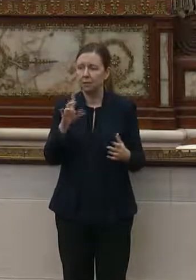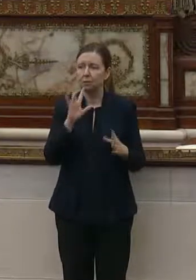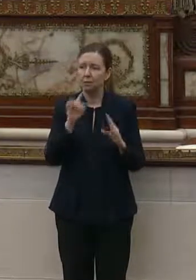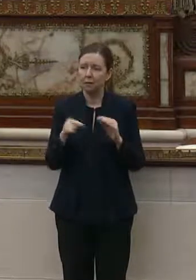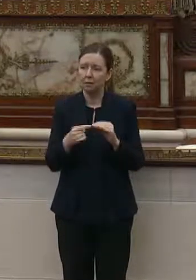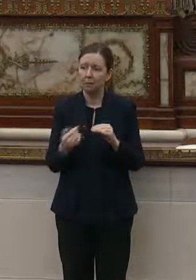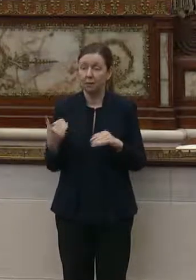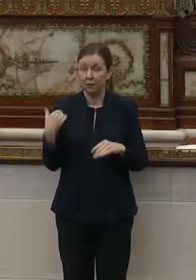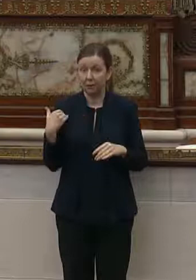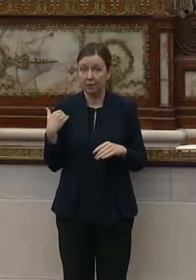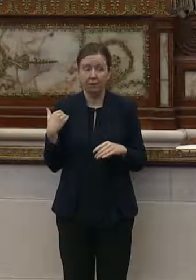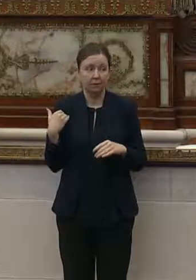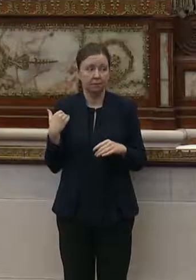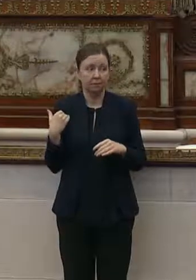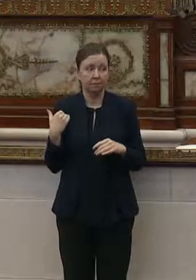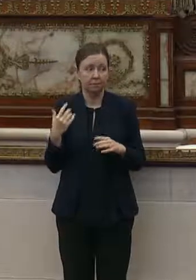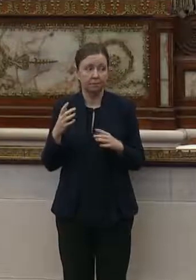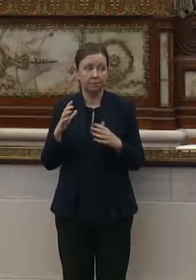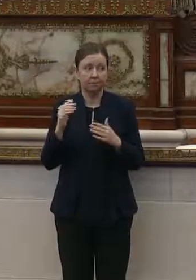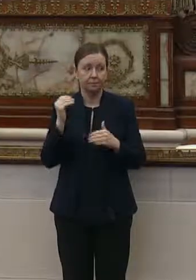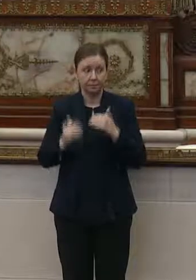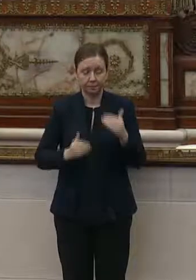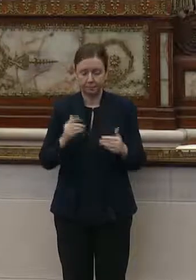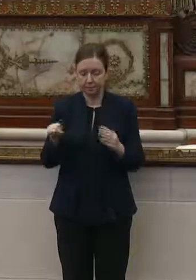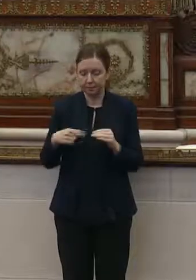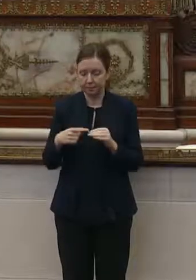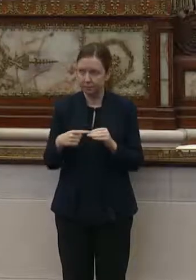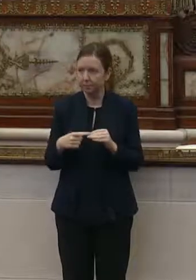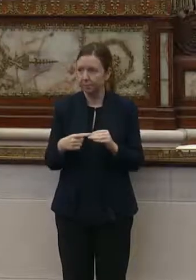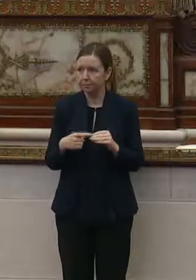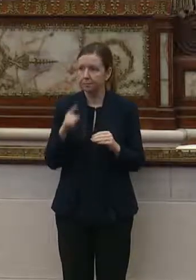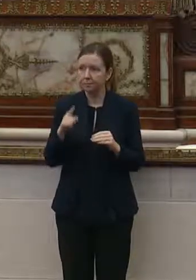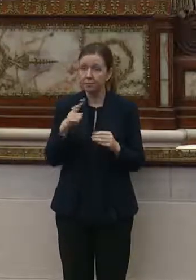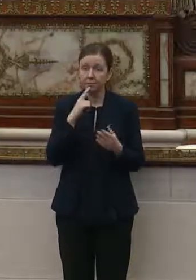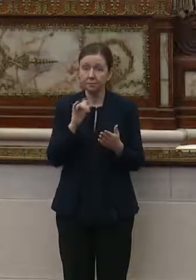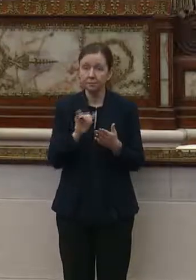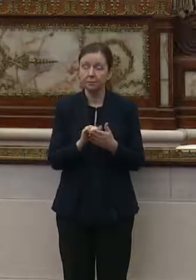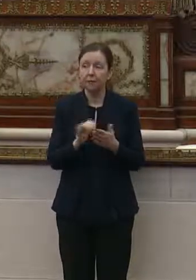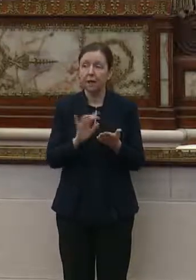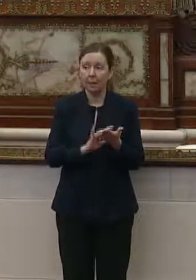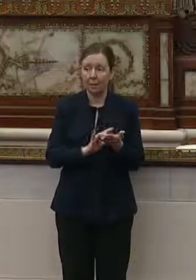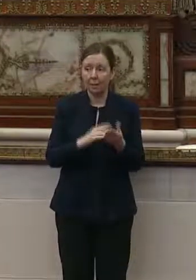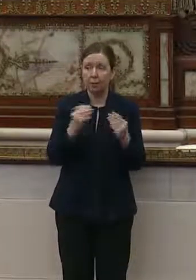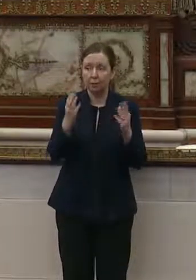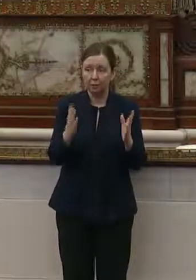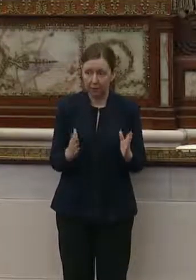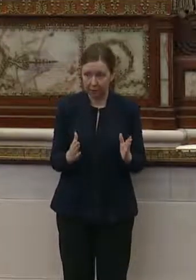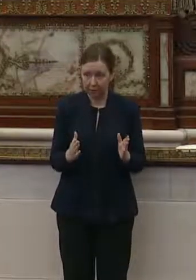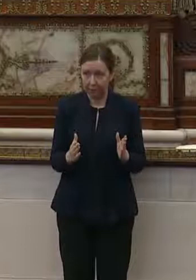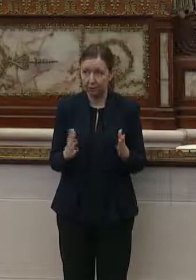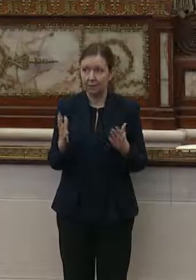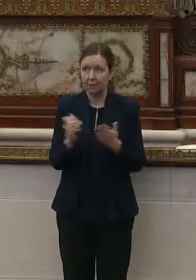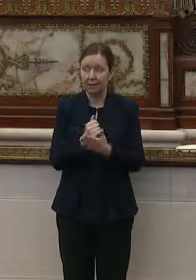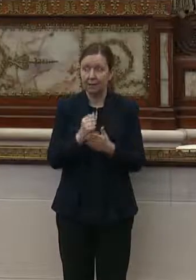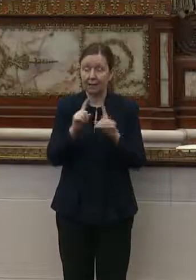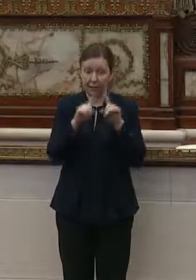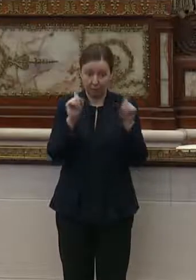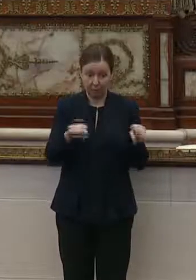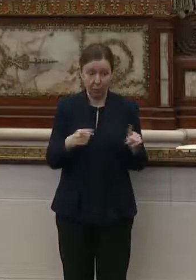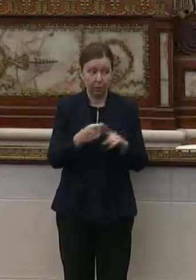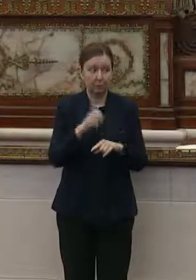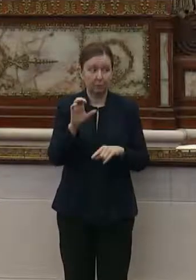about earlier a process around, you stated medical providers get the form from